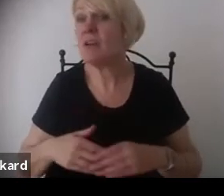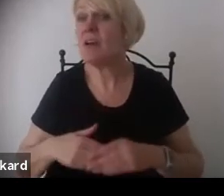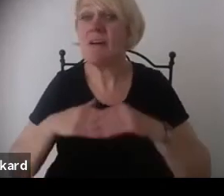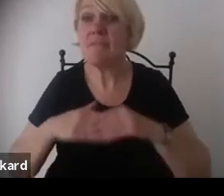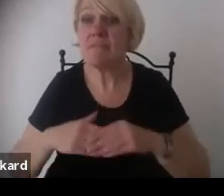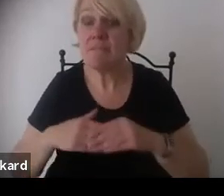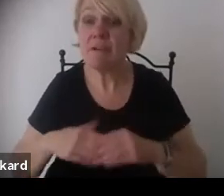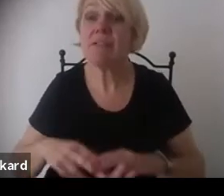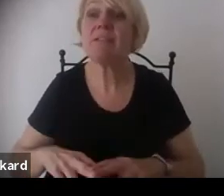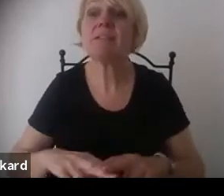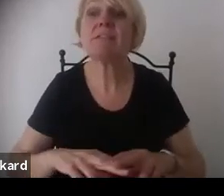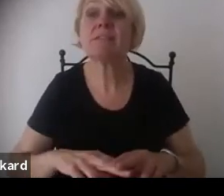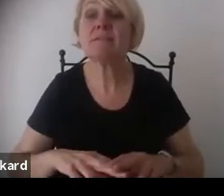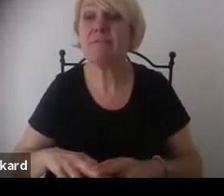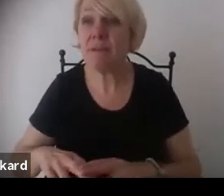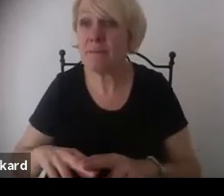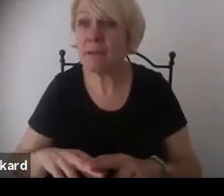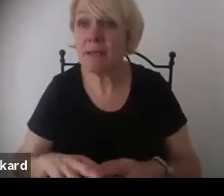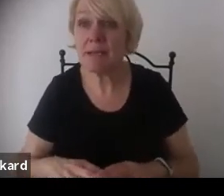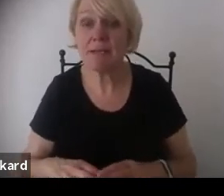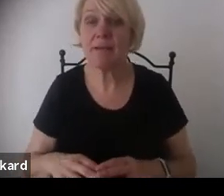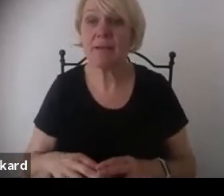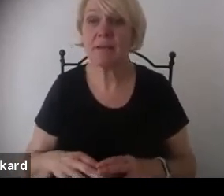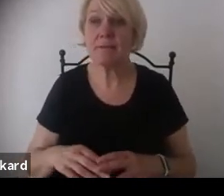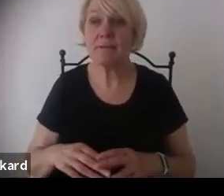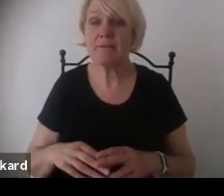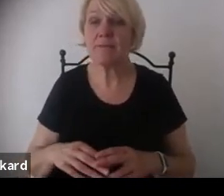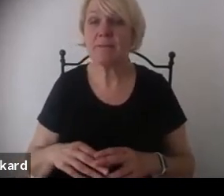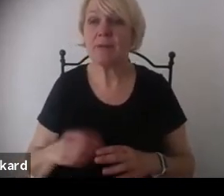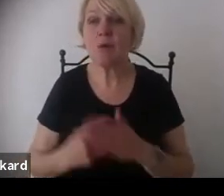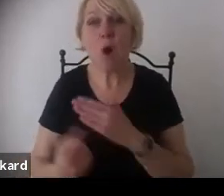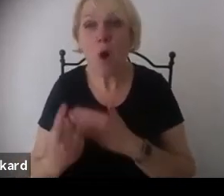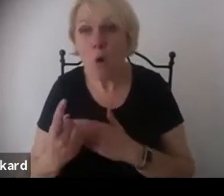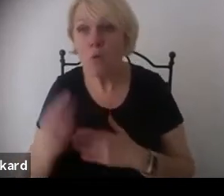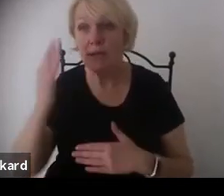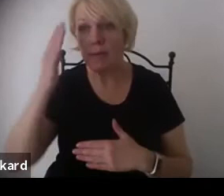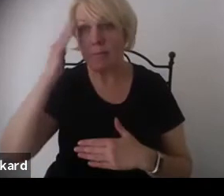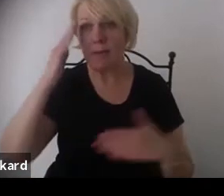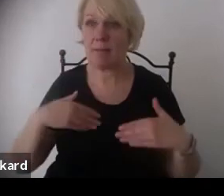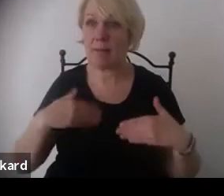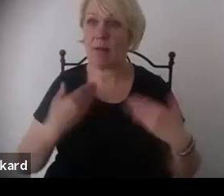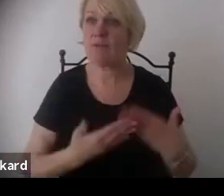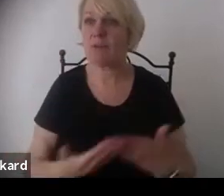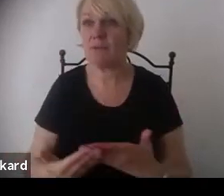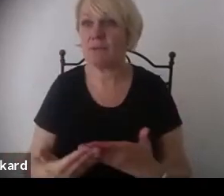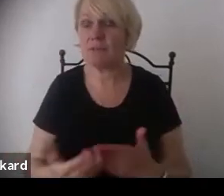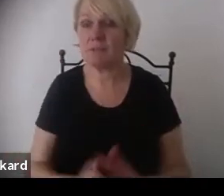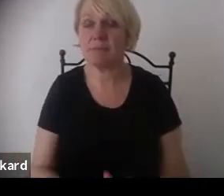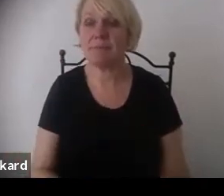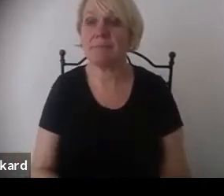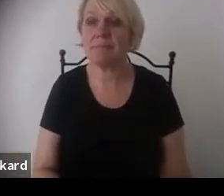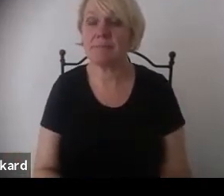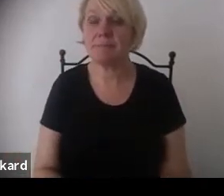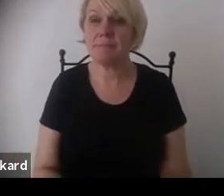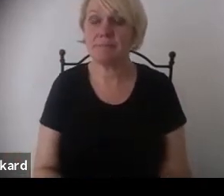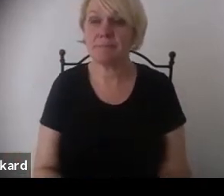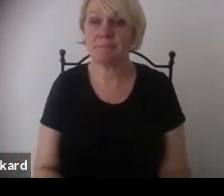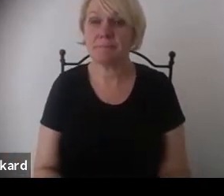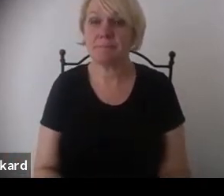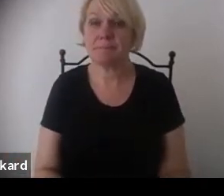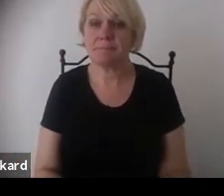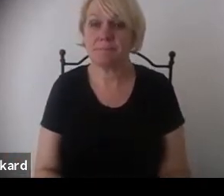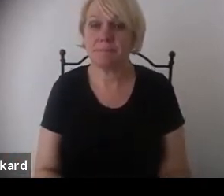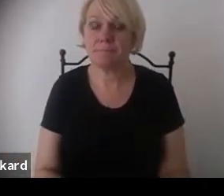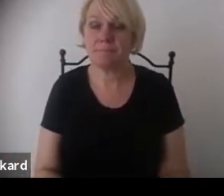doesn't necessarily have to be from some of our specialist services. No, and I think that's the key thing. We talk about